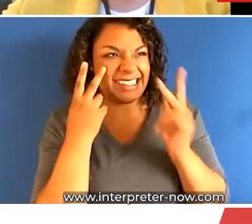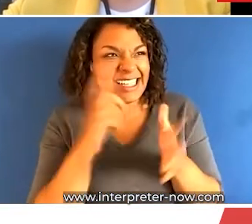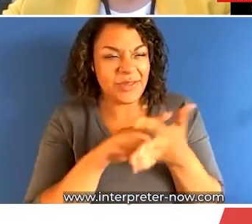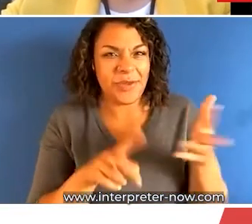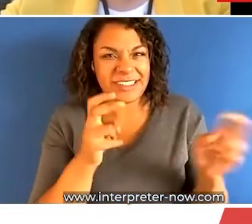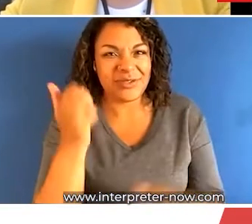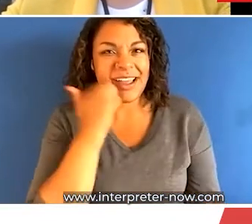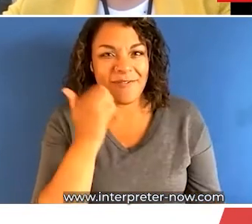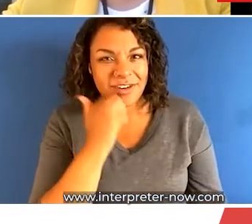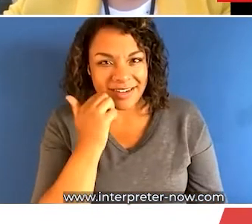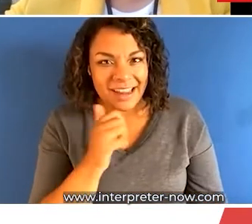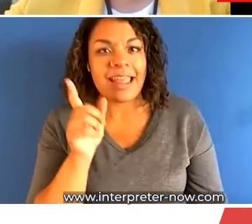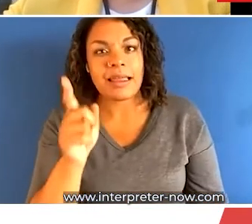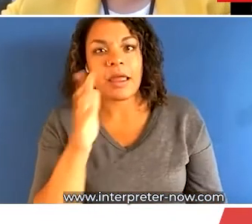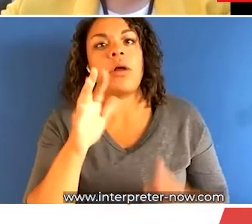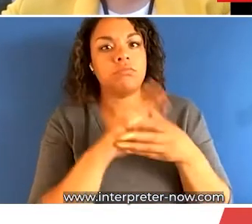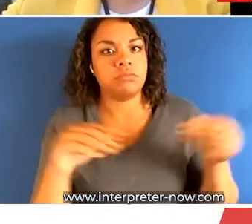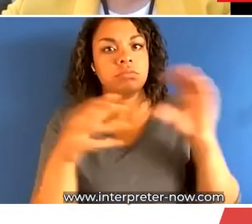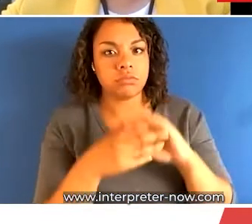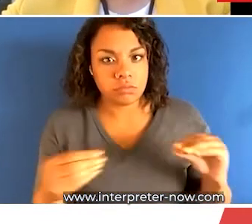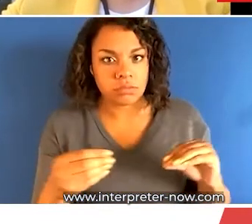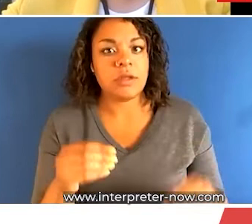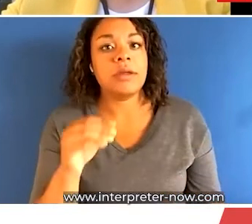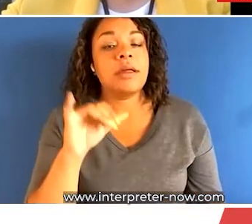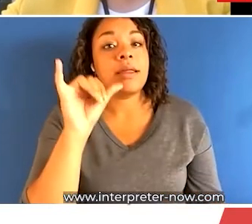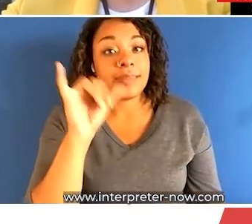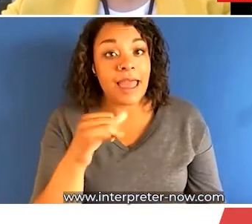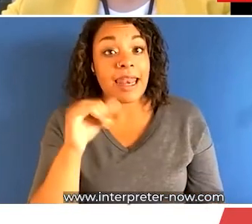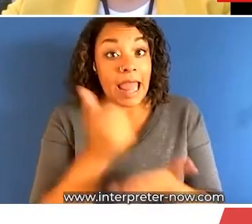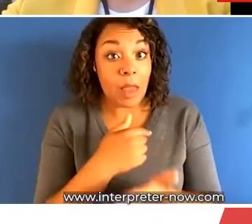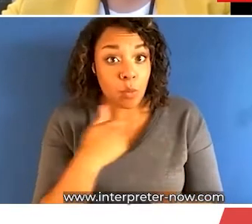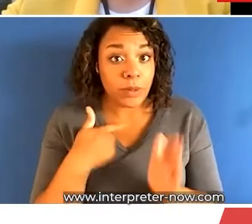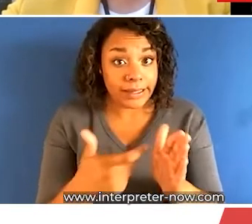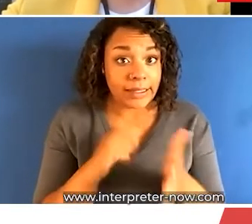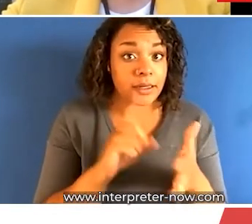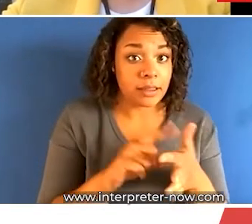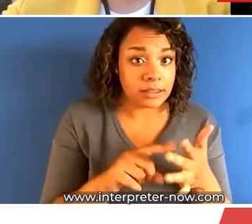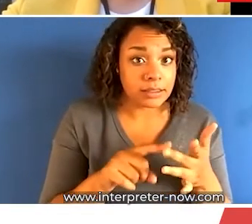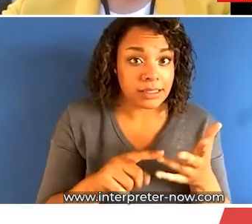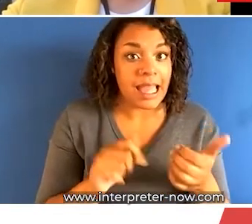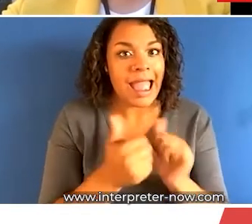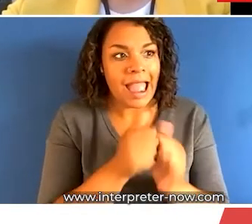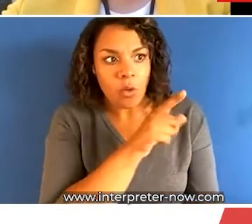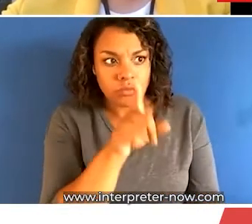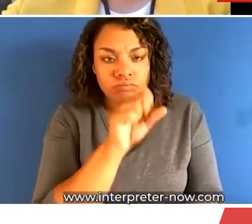that are able to tell you, okay, this is the help that we need. This is how you can make a